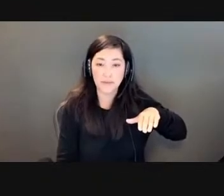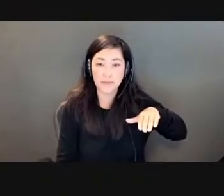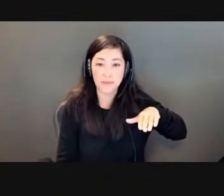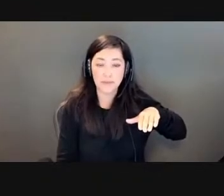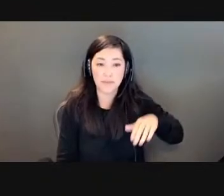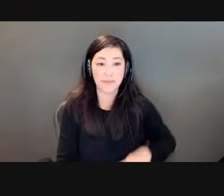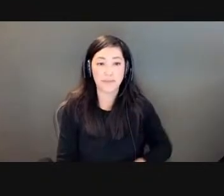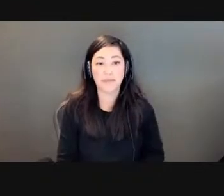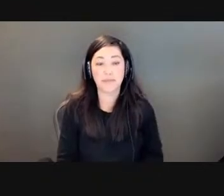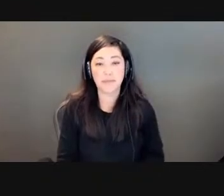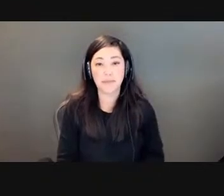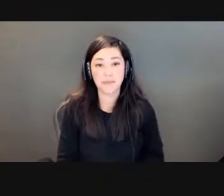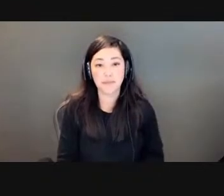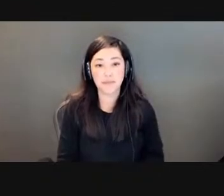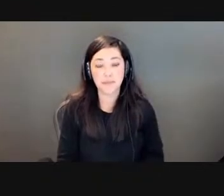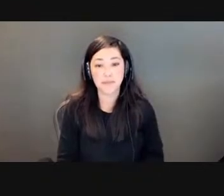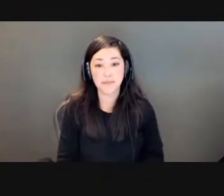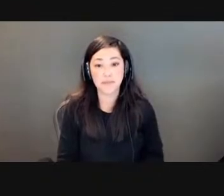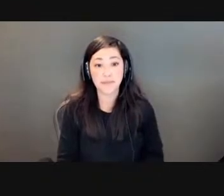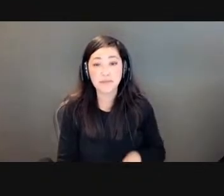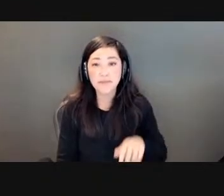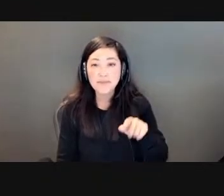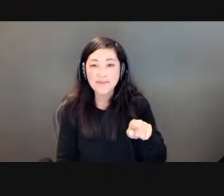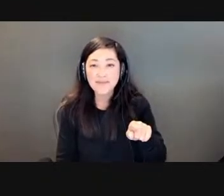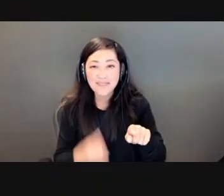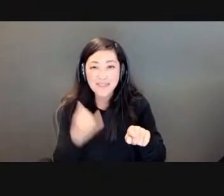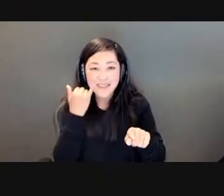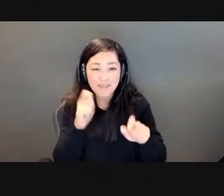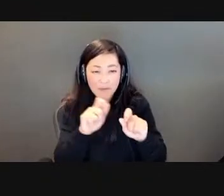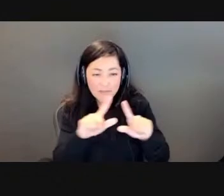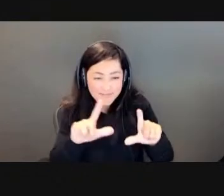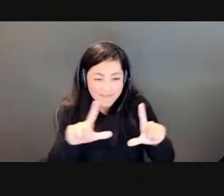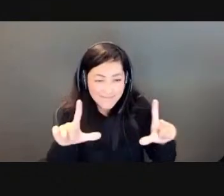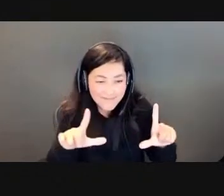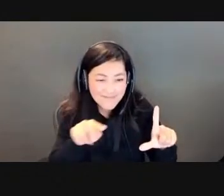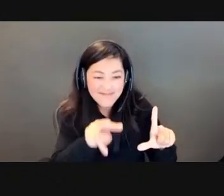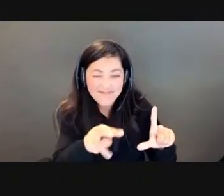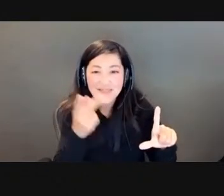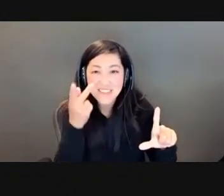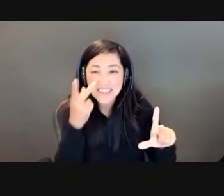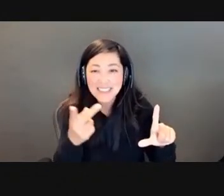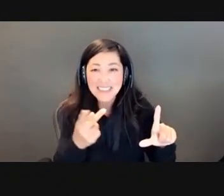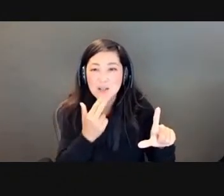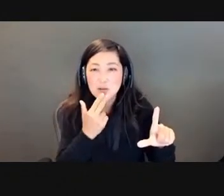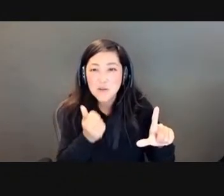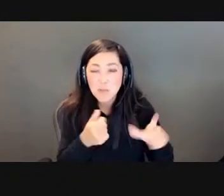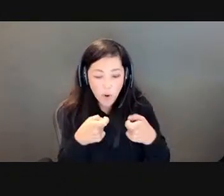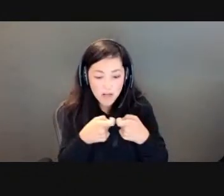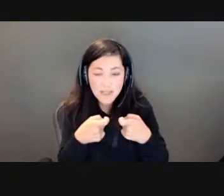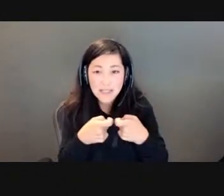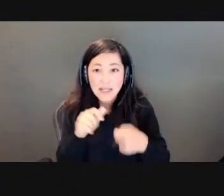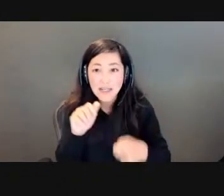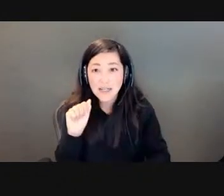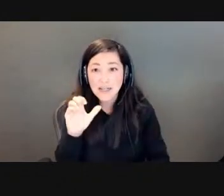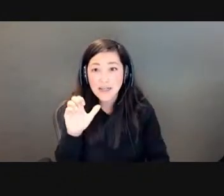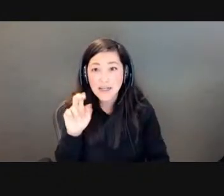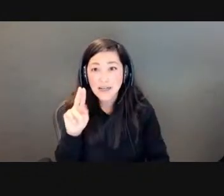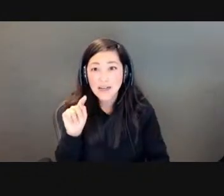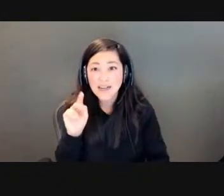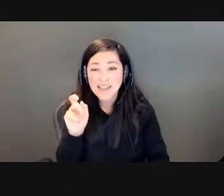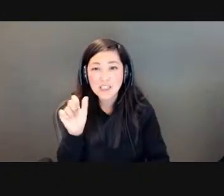bed. The video shows, if you zoom in, there's just a small actuator, an electric actuator